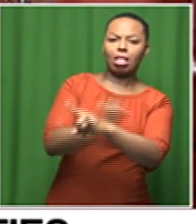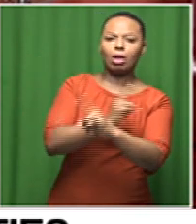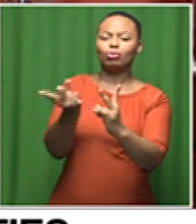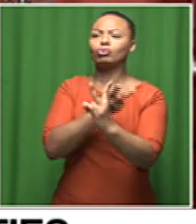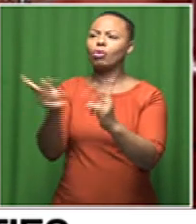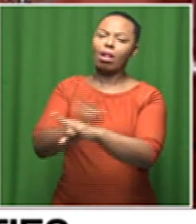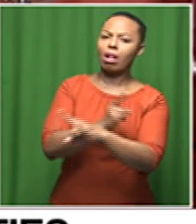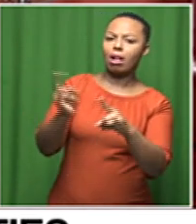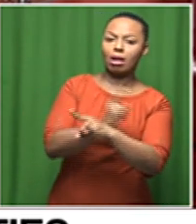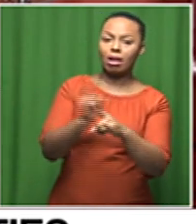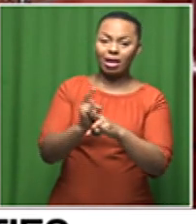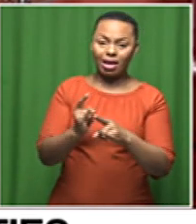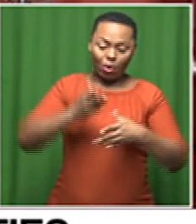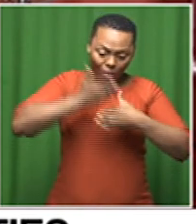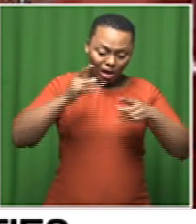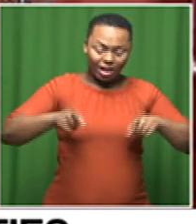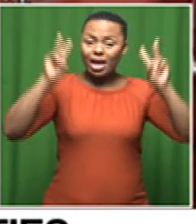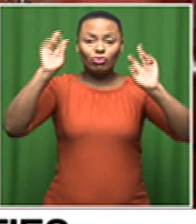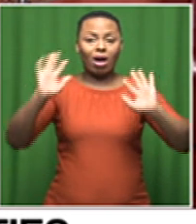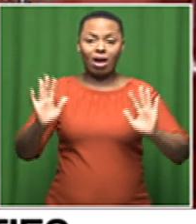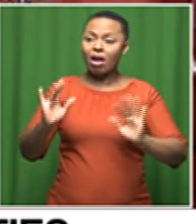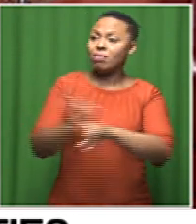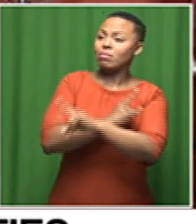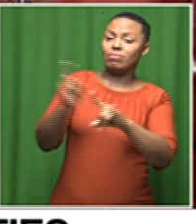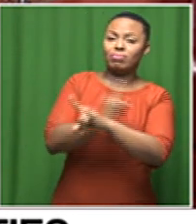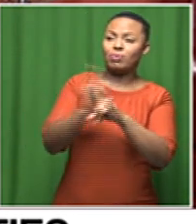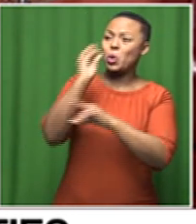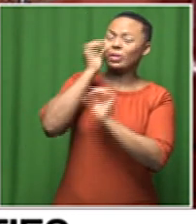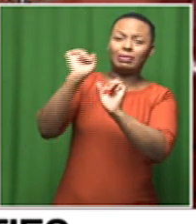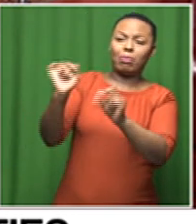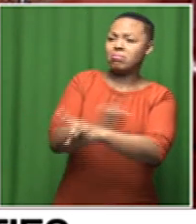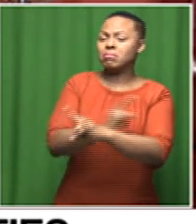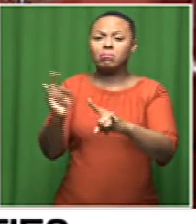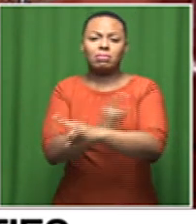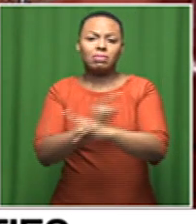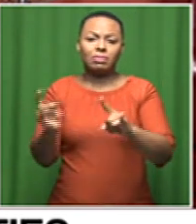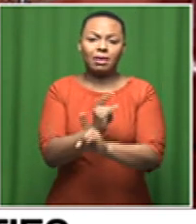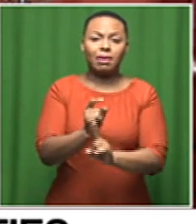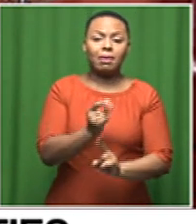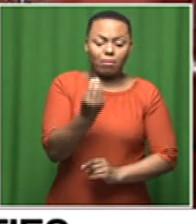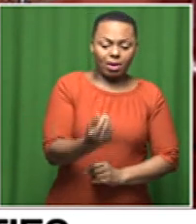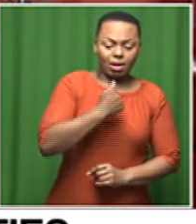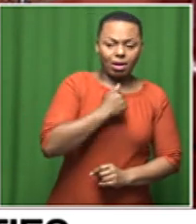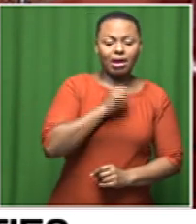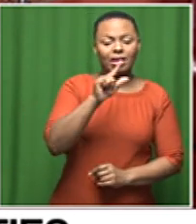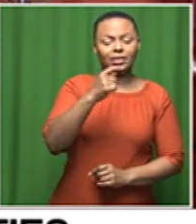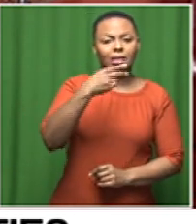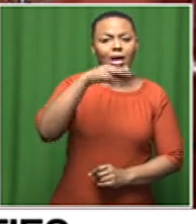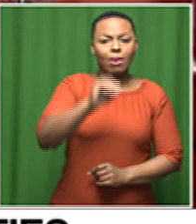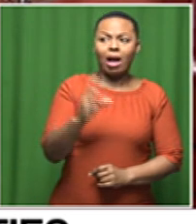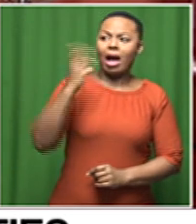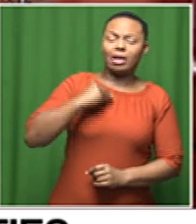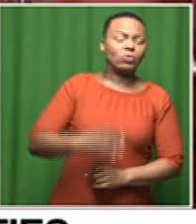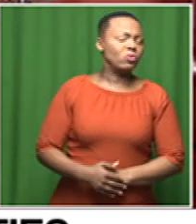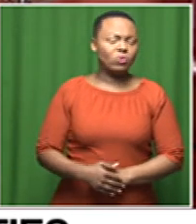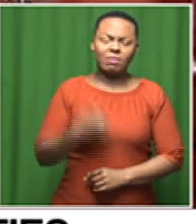ekon. Babua di taba tsa bona. We sit there until Lethabo scream, "Mom, just